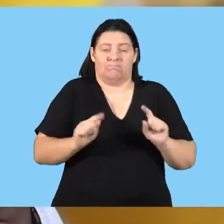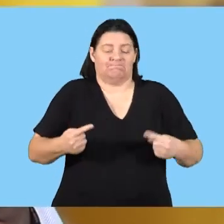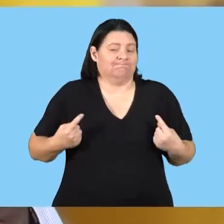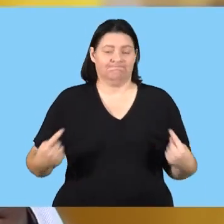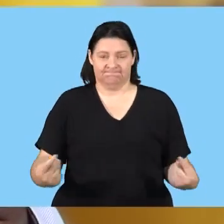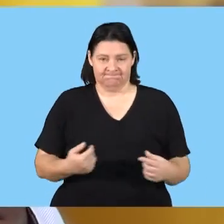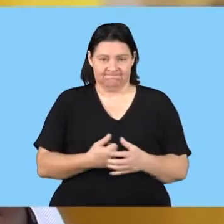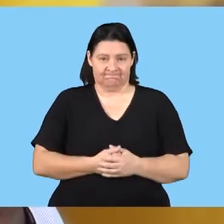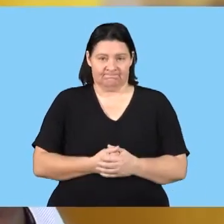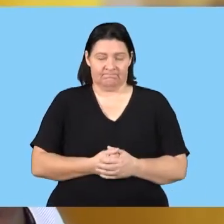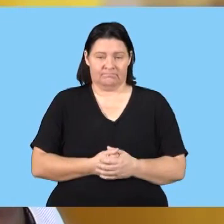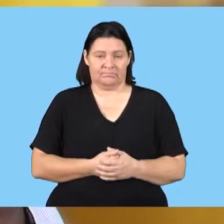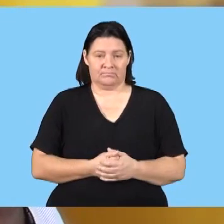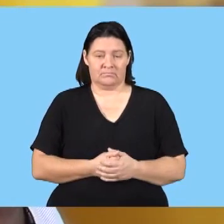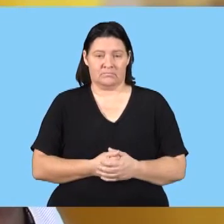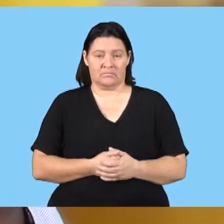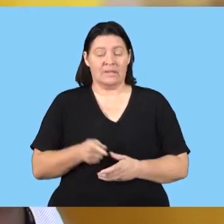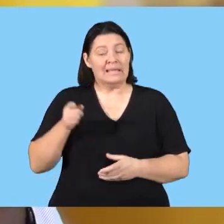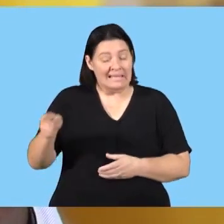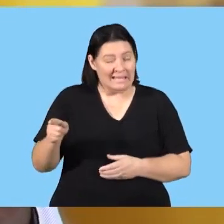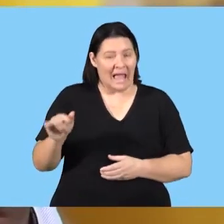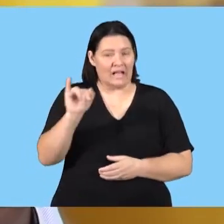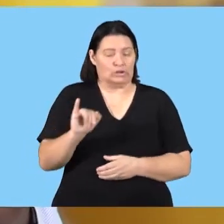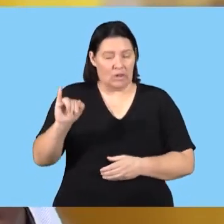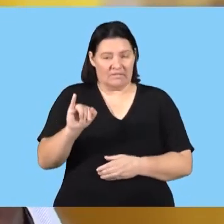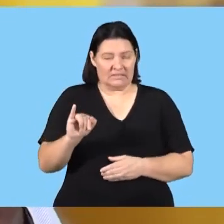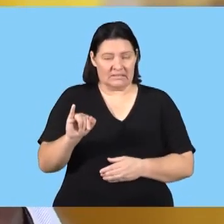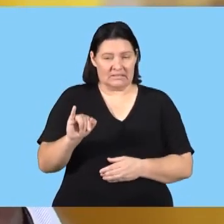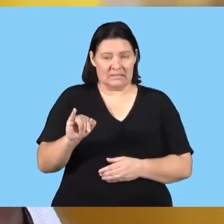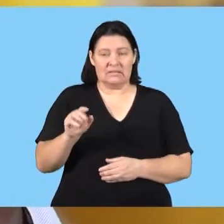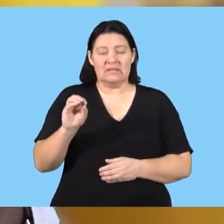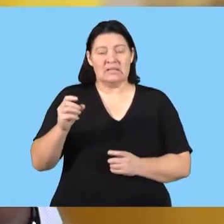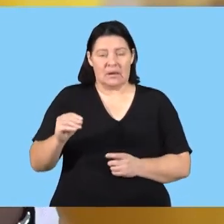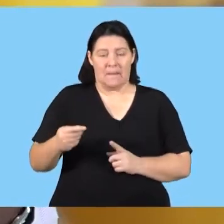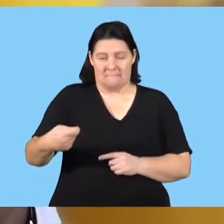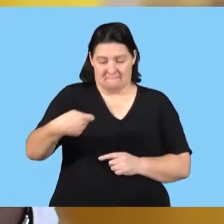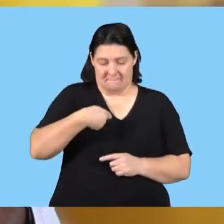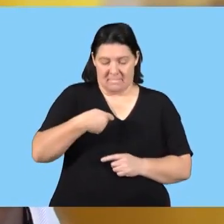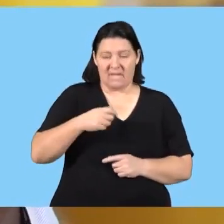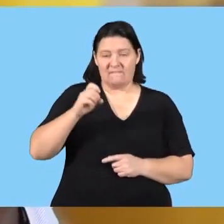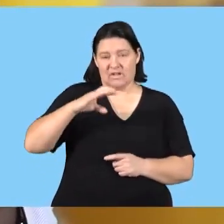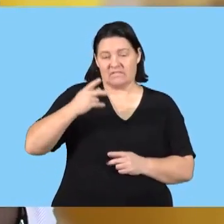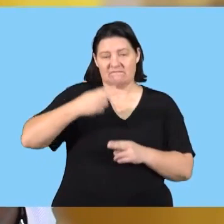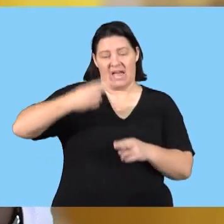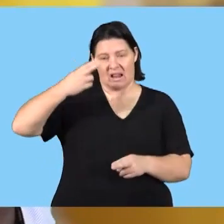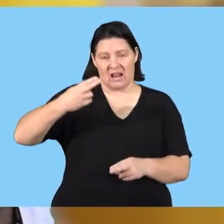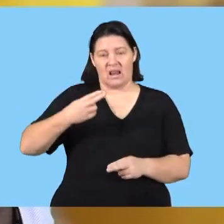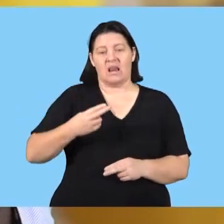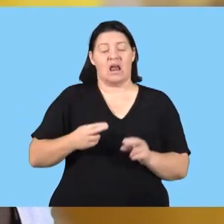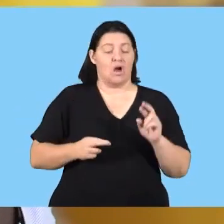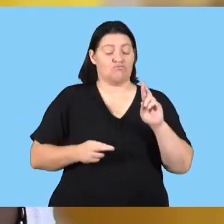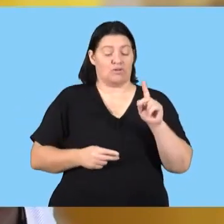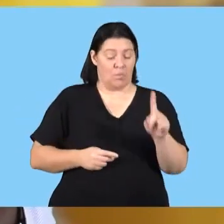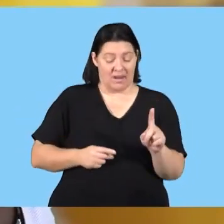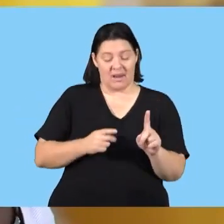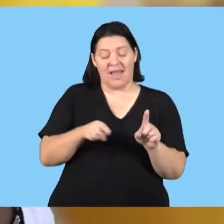pay. But his insolvent estate pays a first and final dividend of 20 cents.